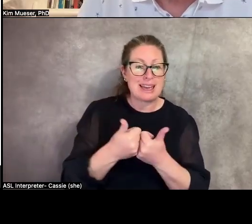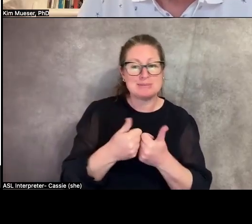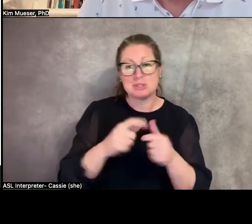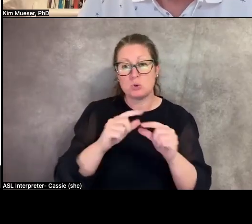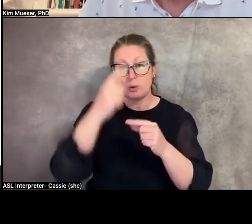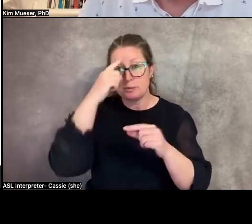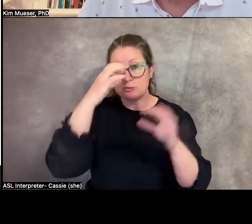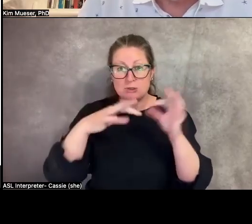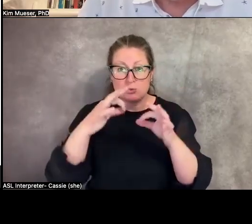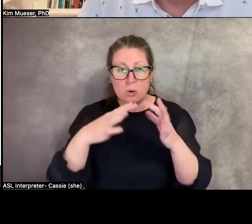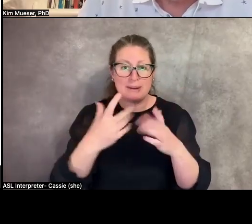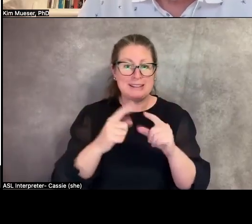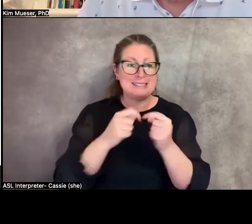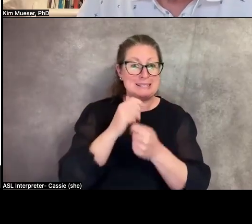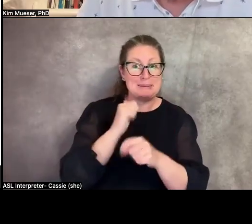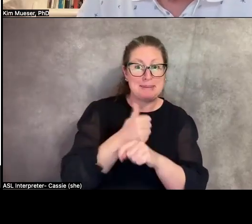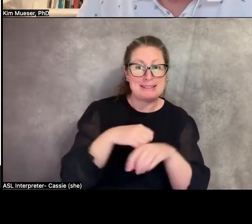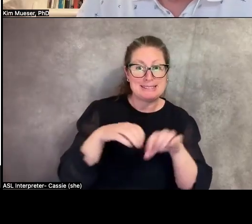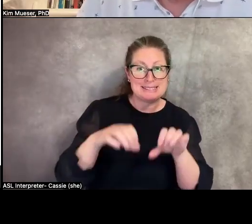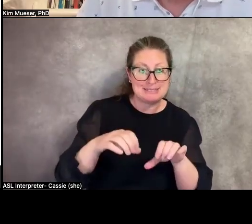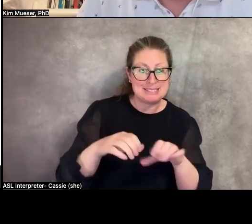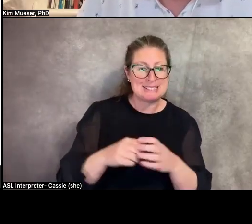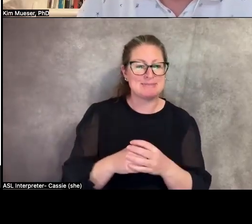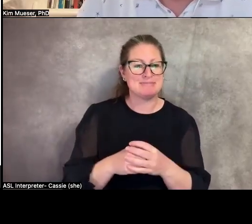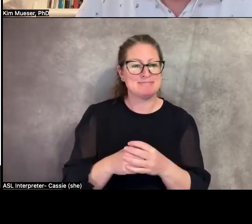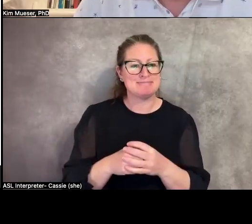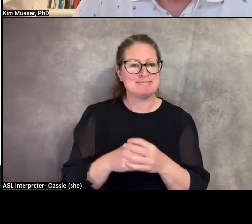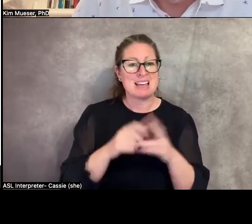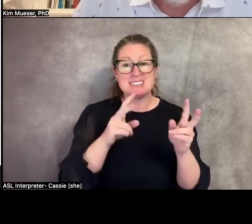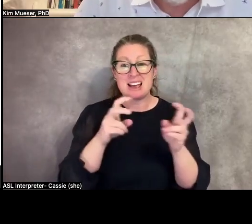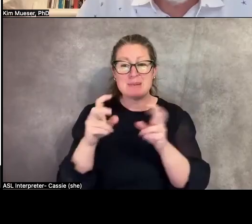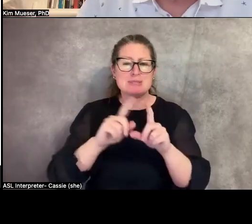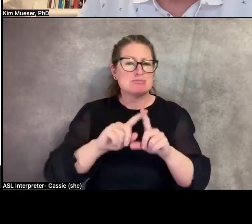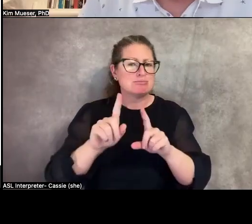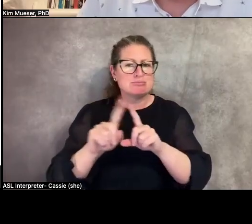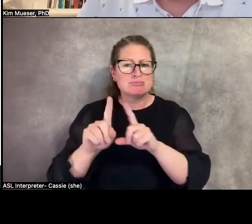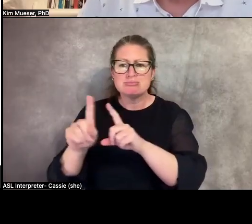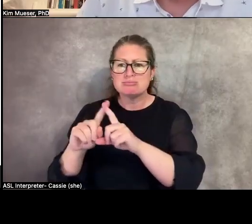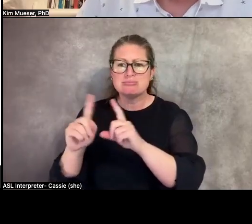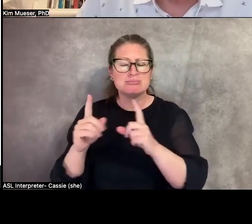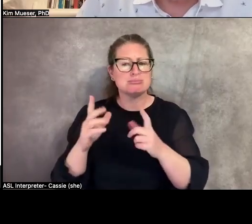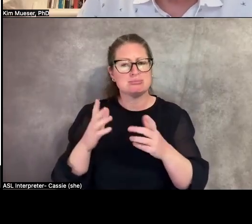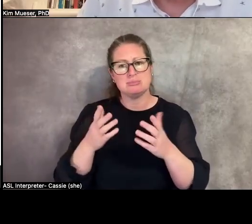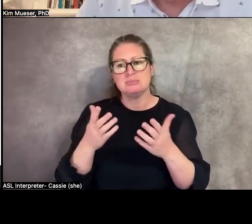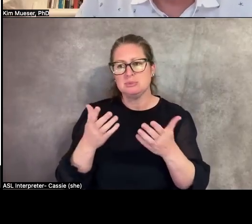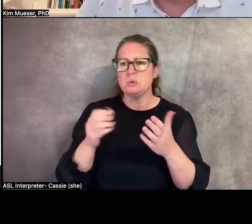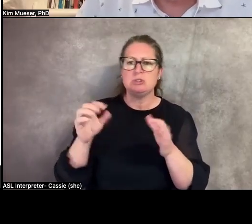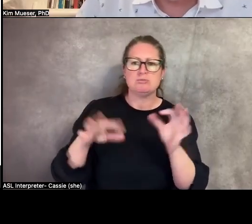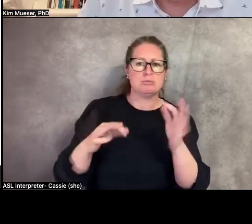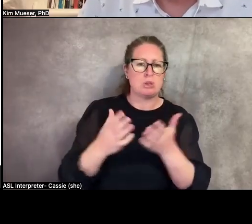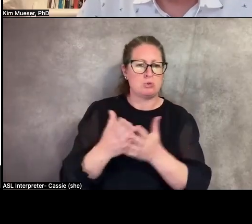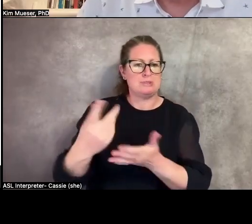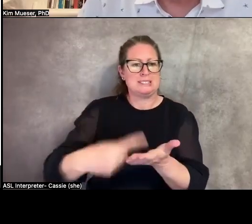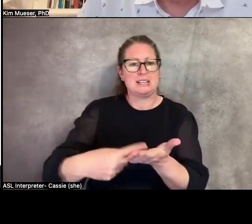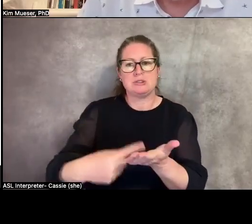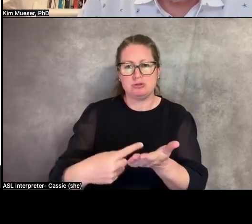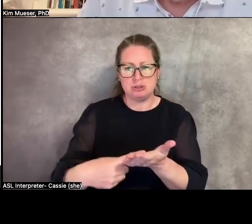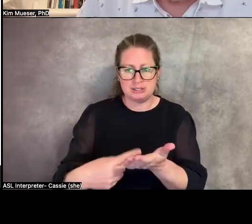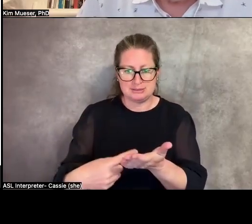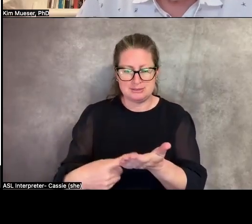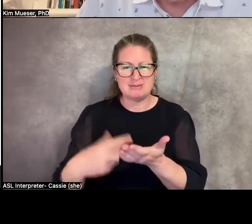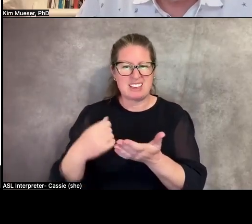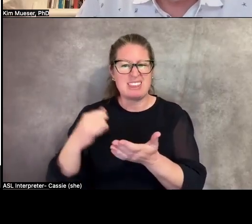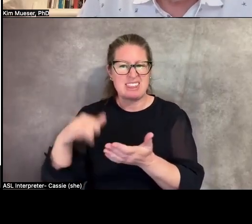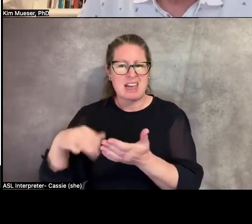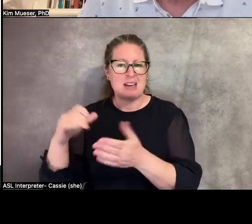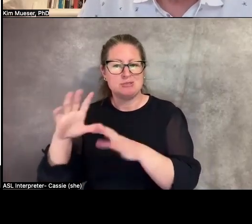activities, team-based activities. Different topics are introduced through a discussion process, with then practice coming later.